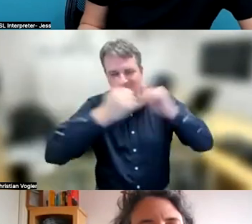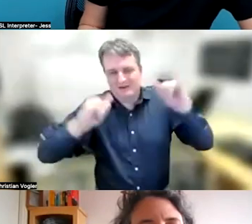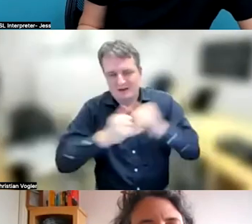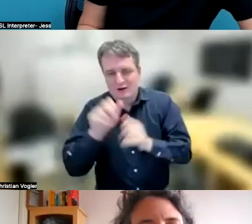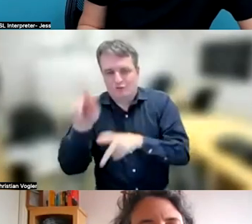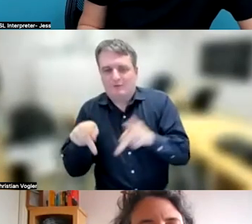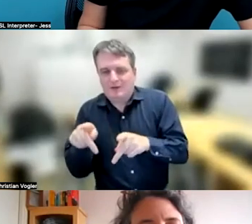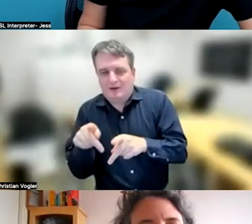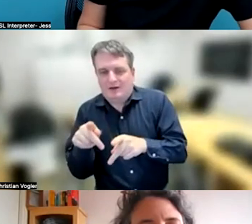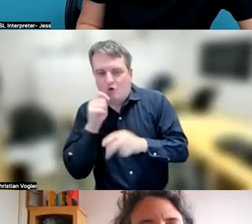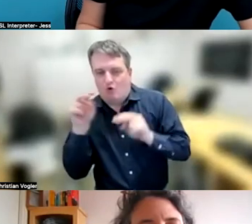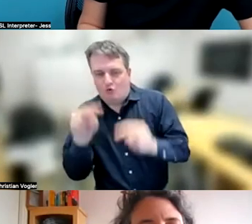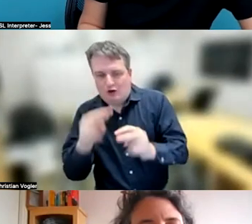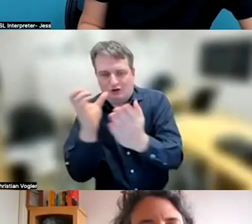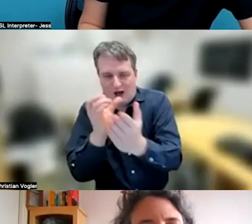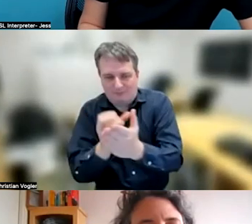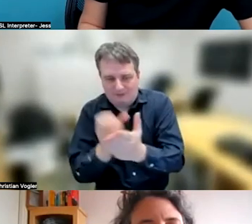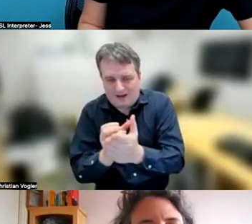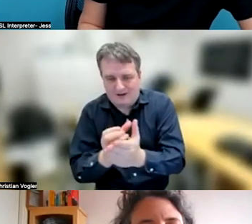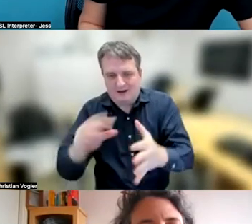again, that can cause a conflict with